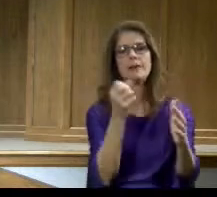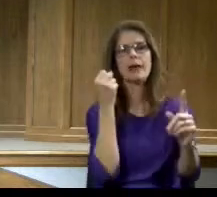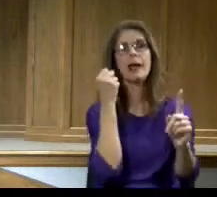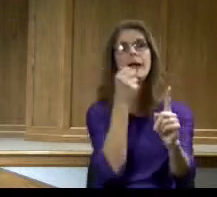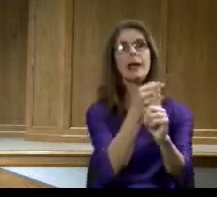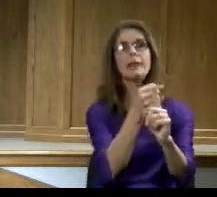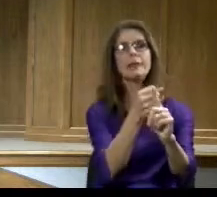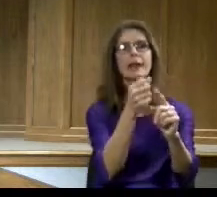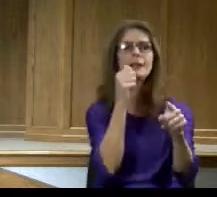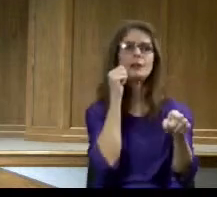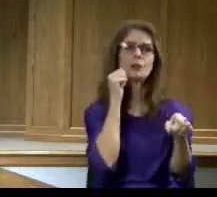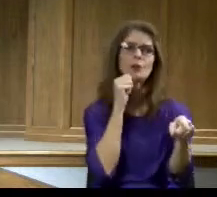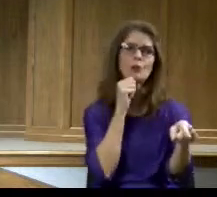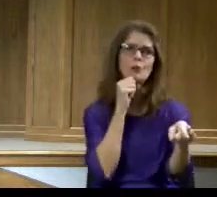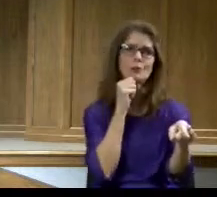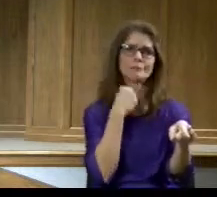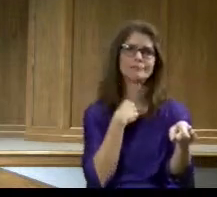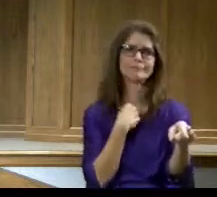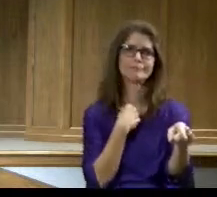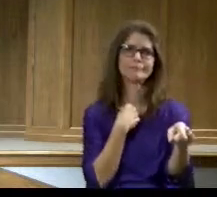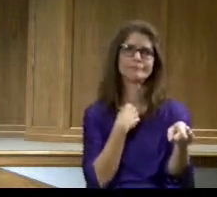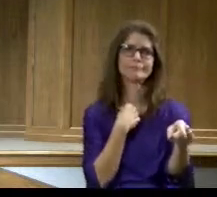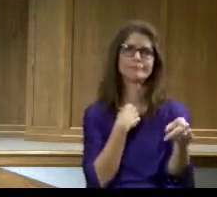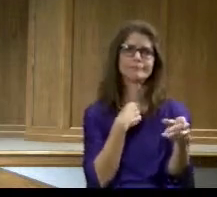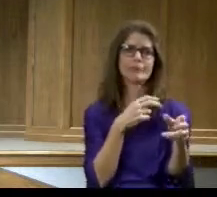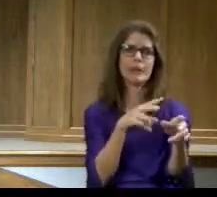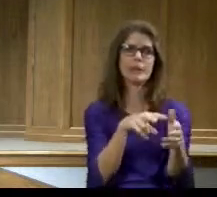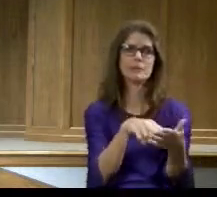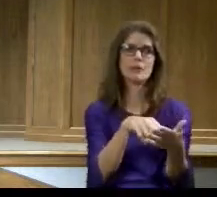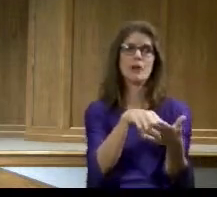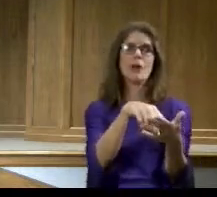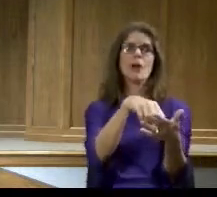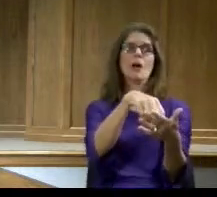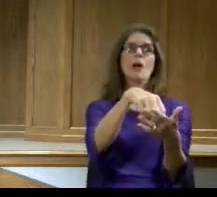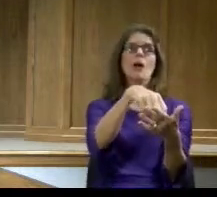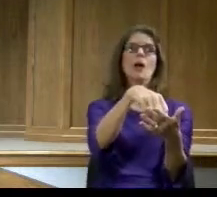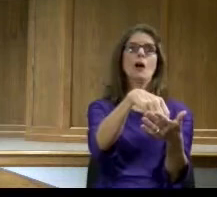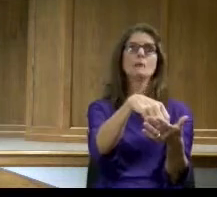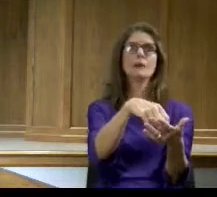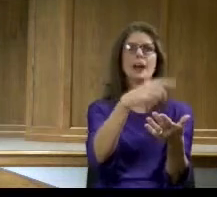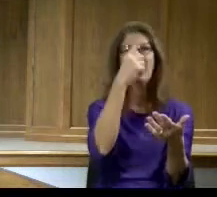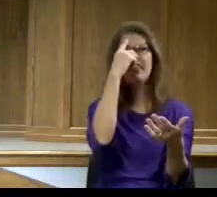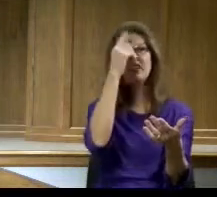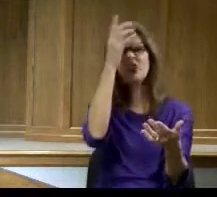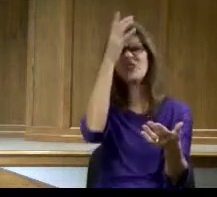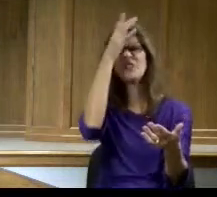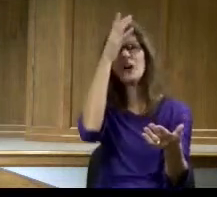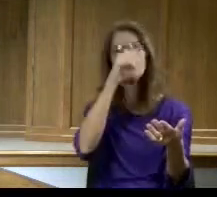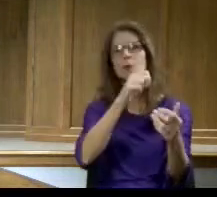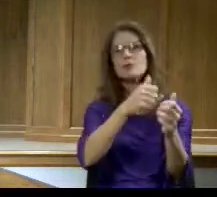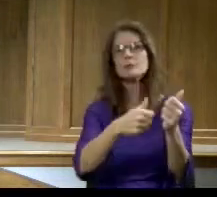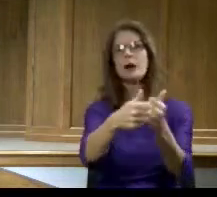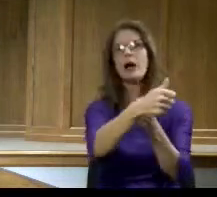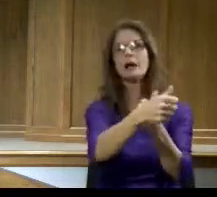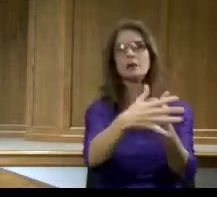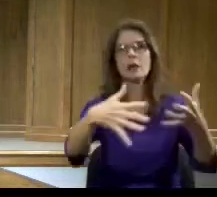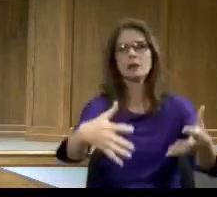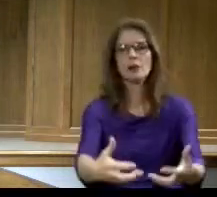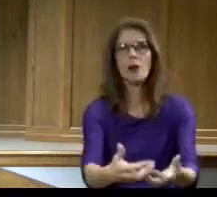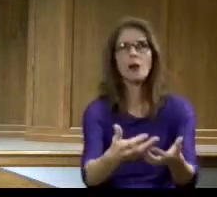knocked her back, and she almost fell, and I think her dad caught her. But my